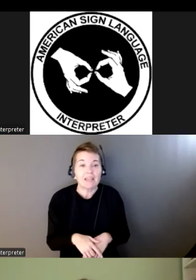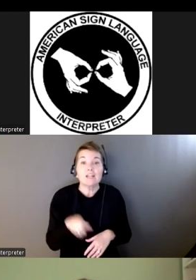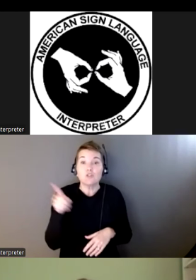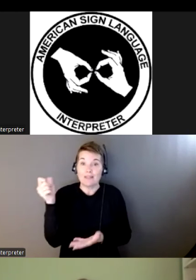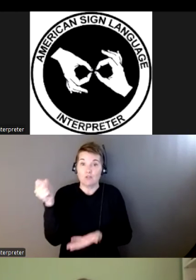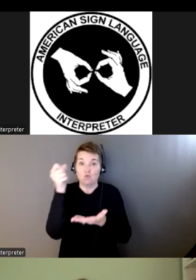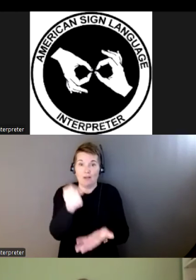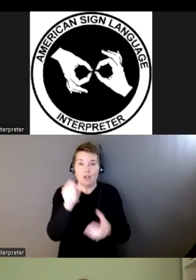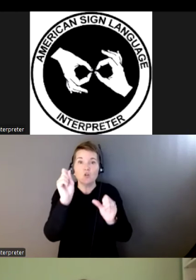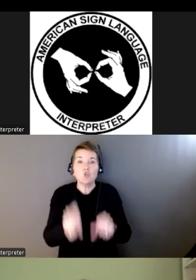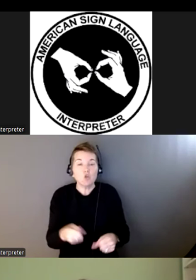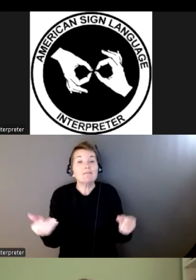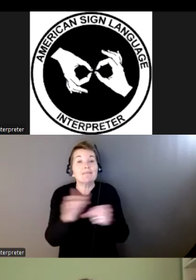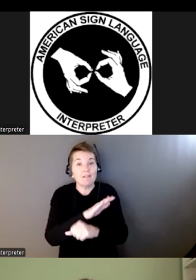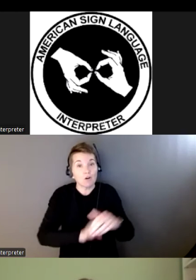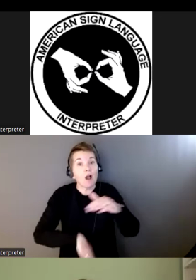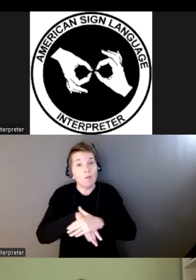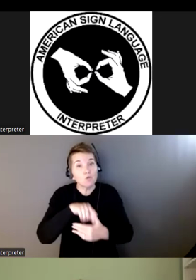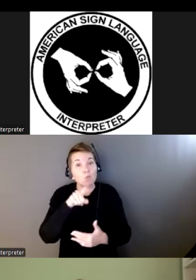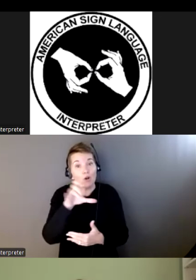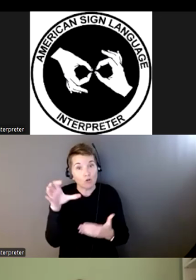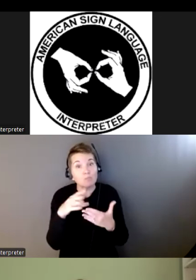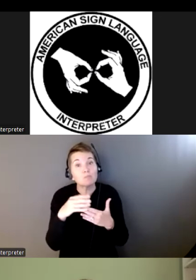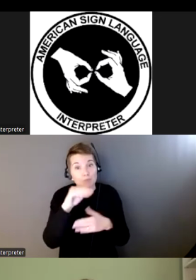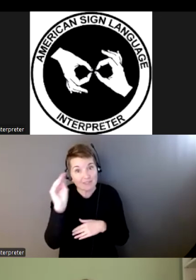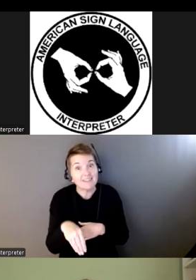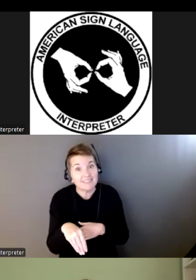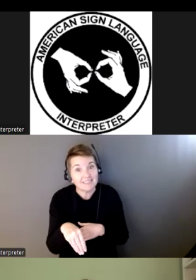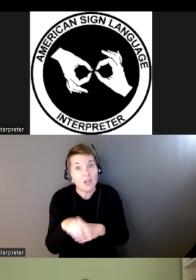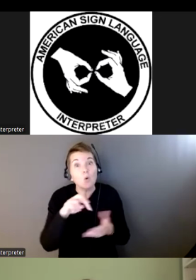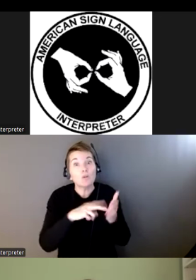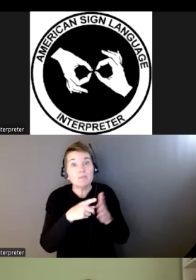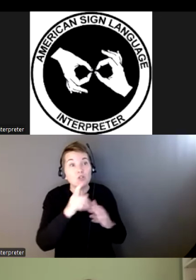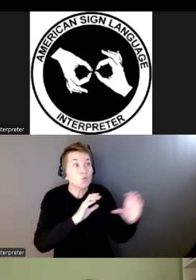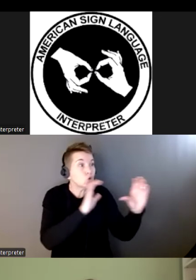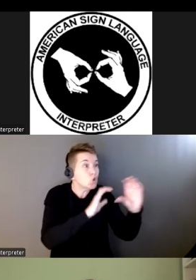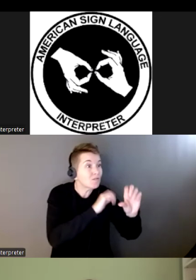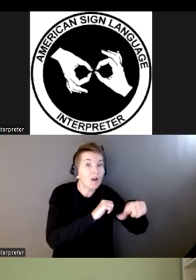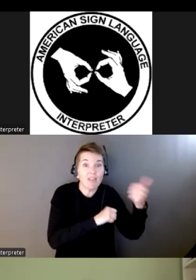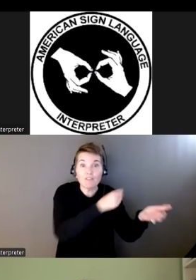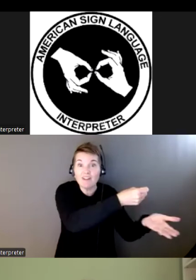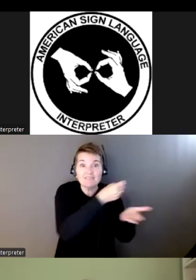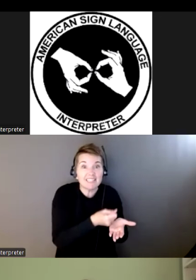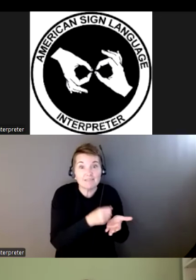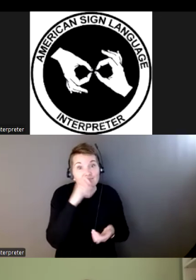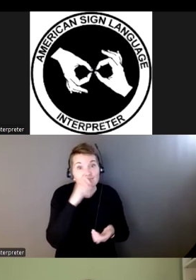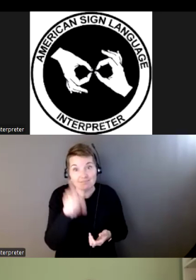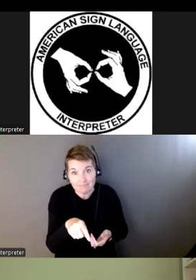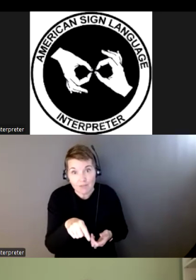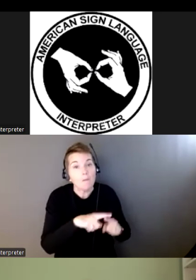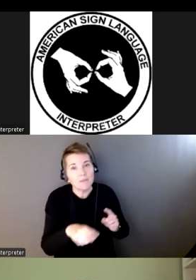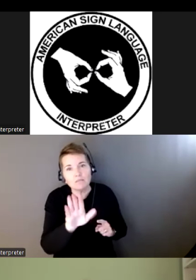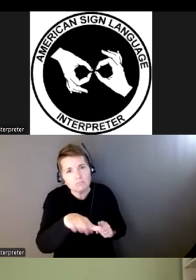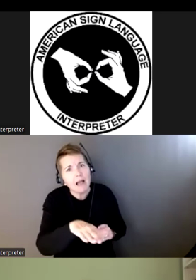the project costs. So you're not required to have additional funding in this program. However, you are welcome to.